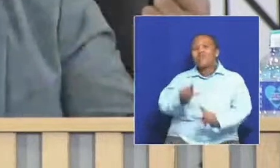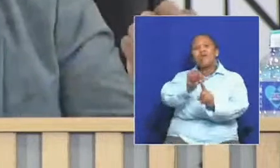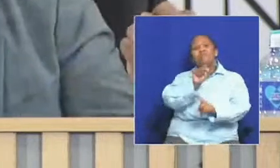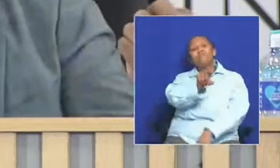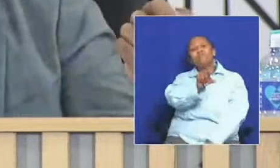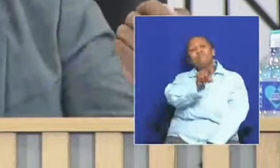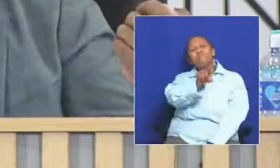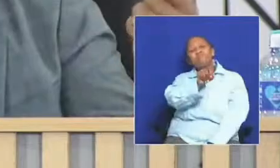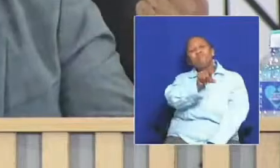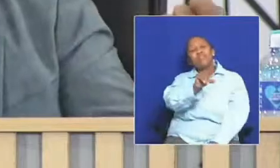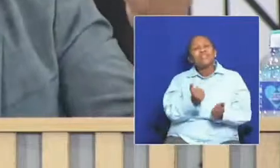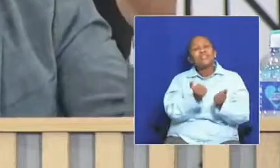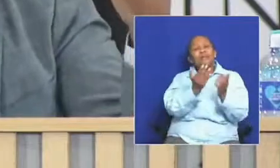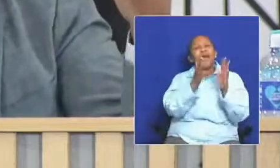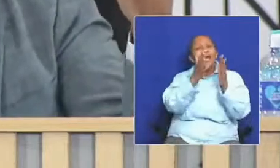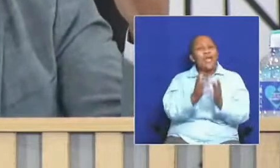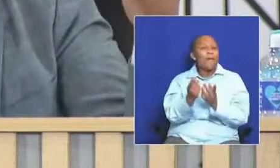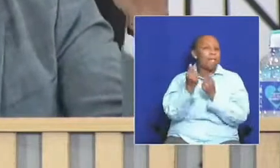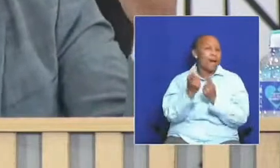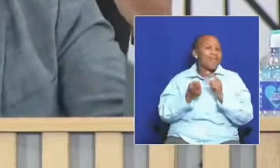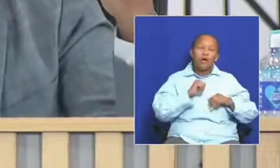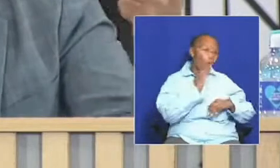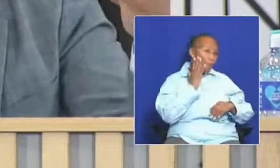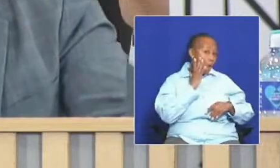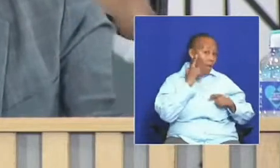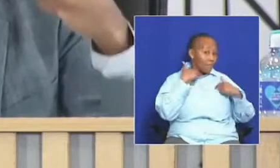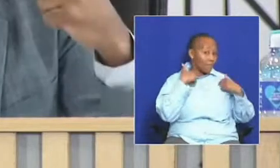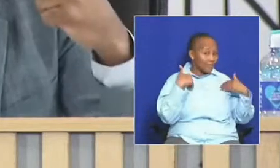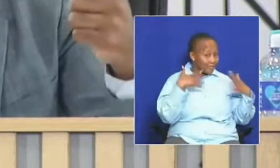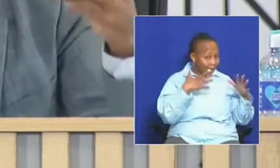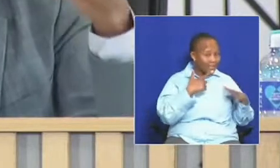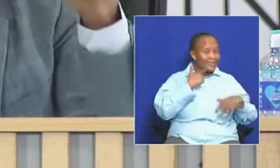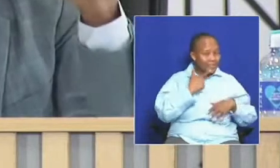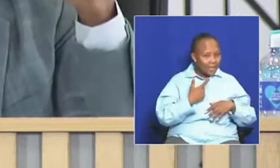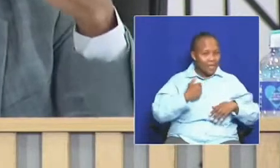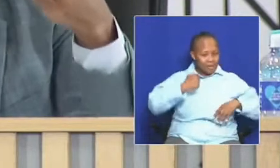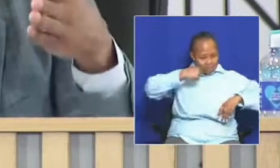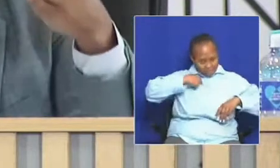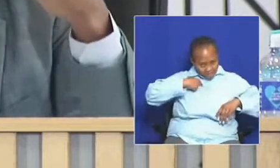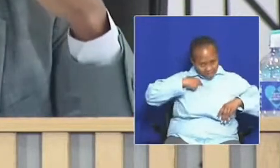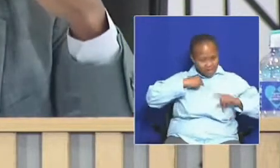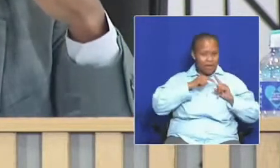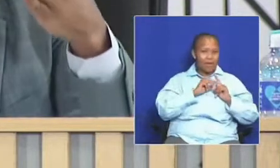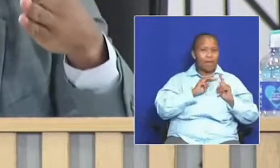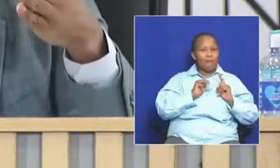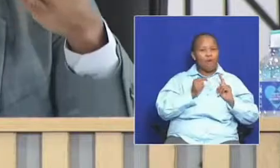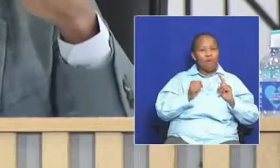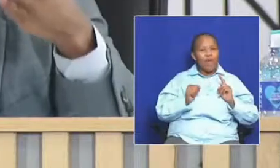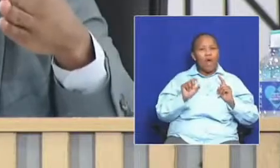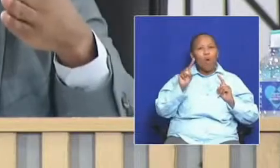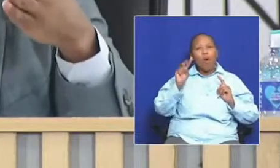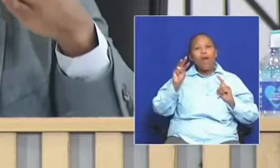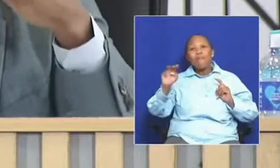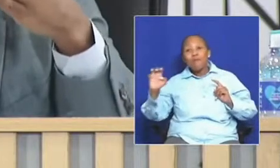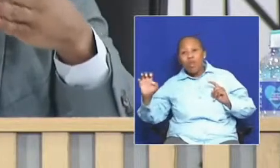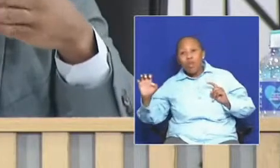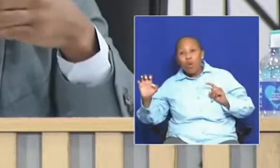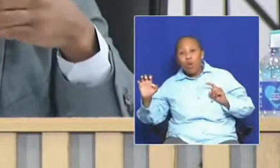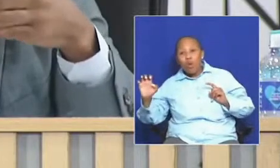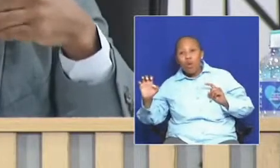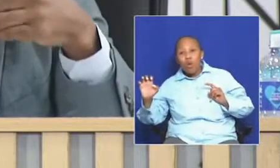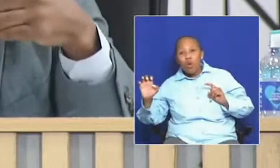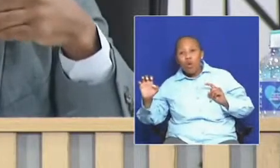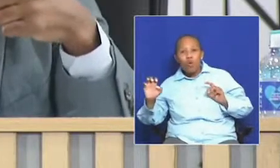myself, and I said from the beginning that we will take Omela, put it in the account of the medical supplier, the